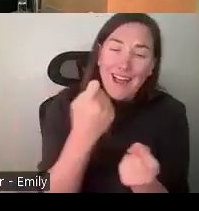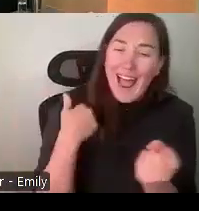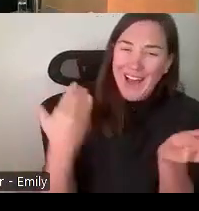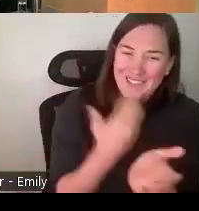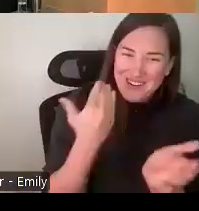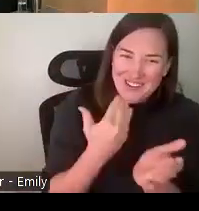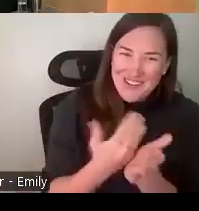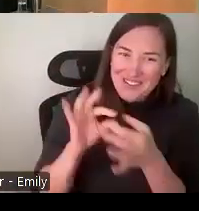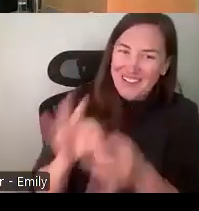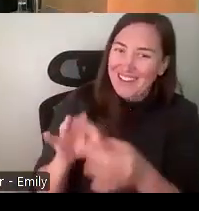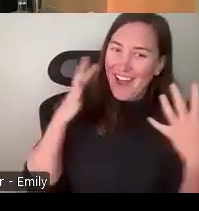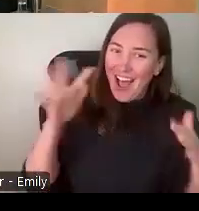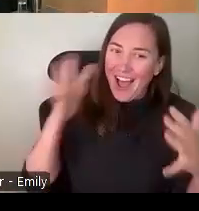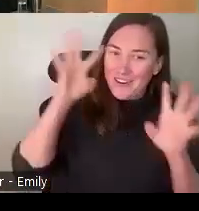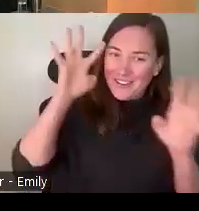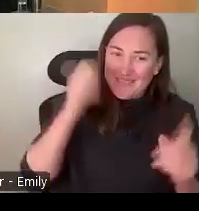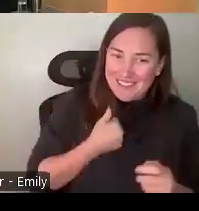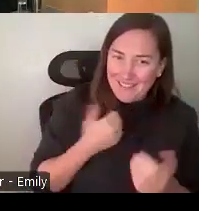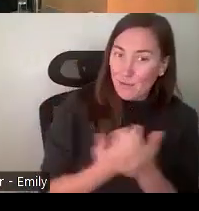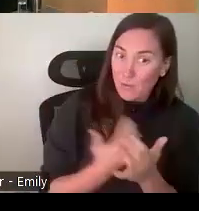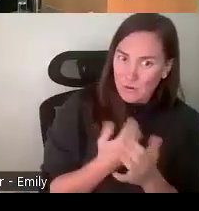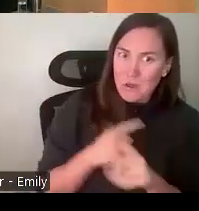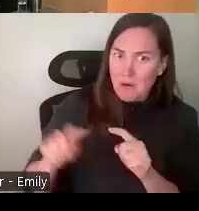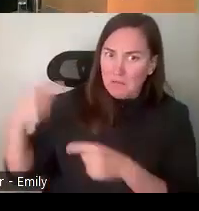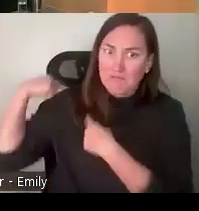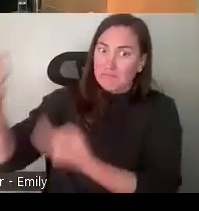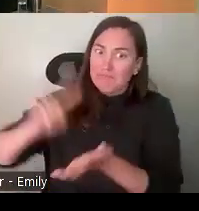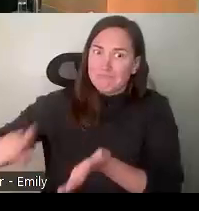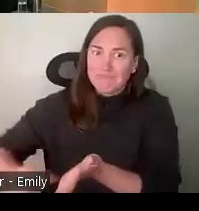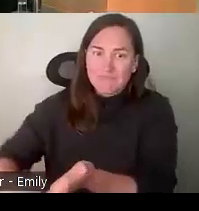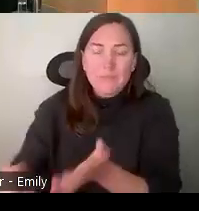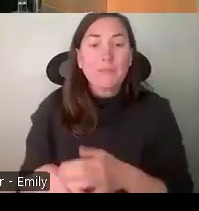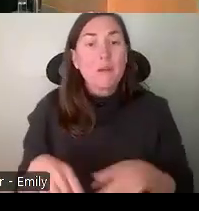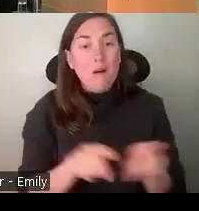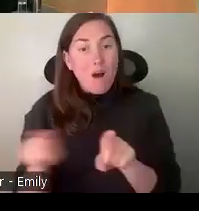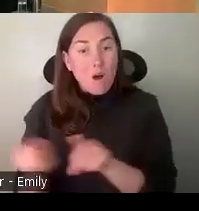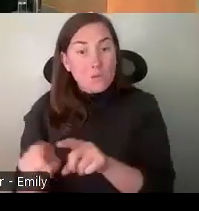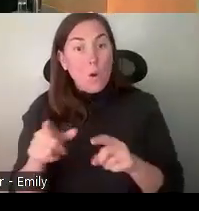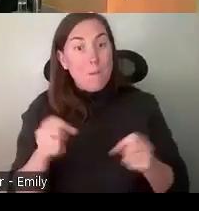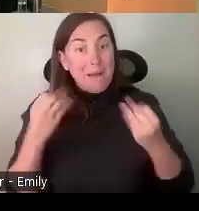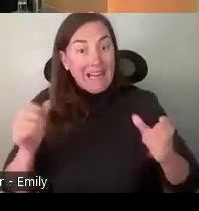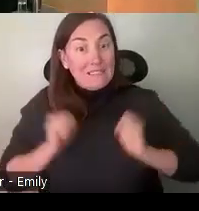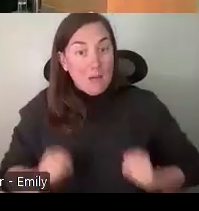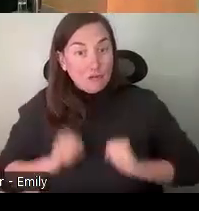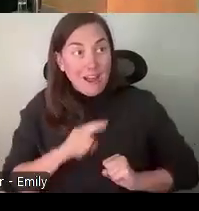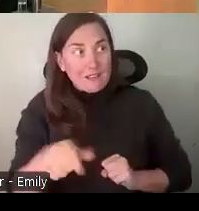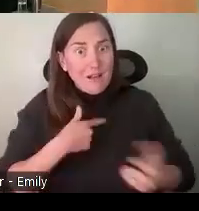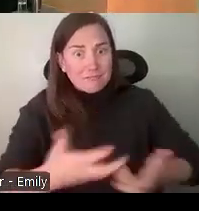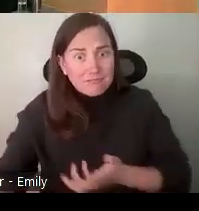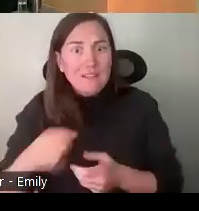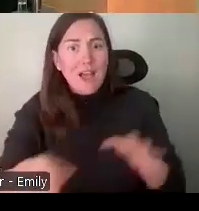on auditory hallucinations myself, but it also comes from interacting with a lot of our subjects who describe their voice